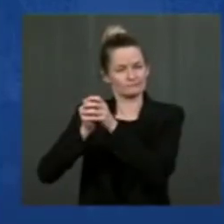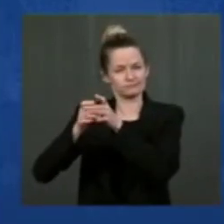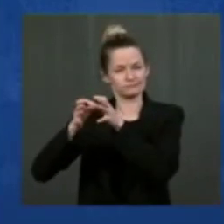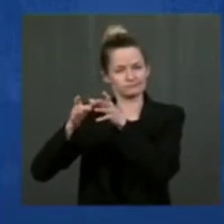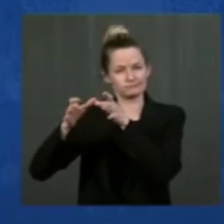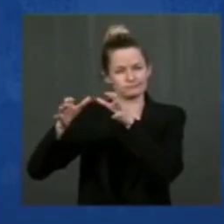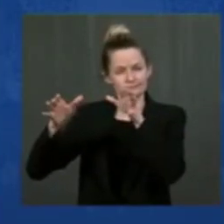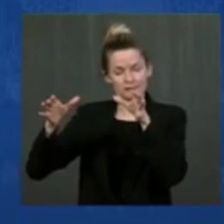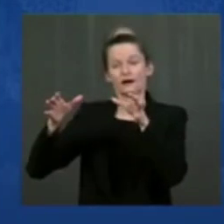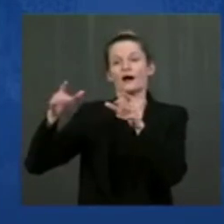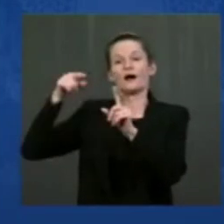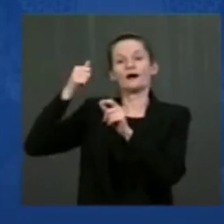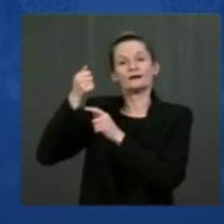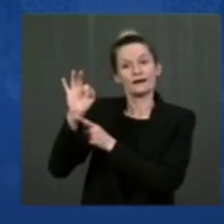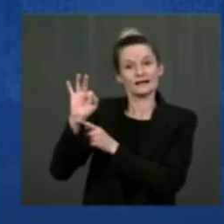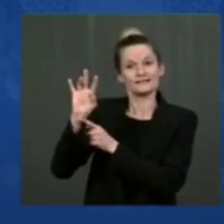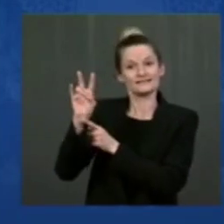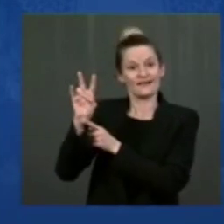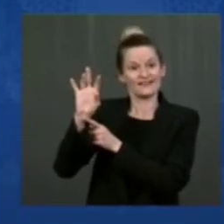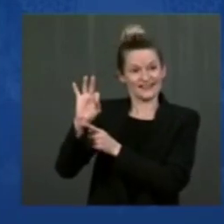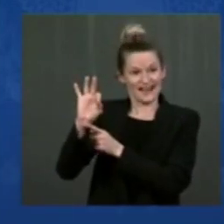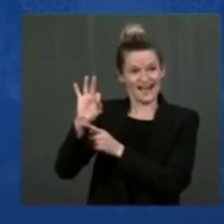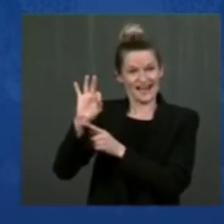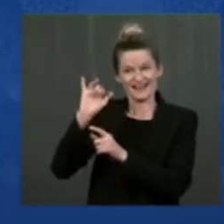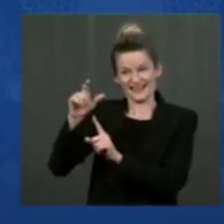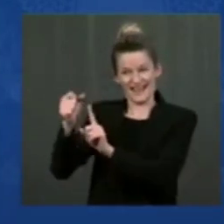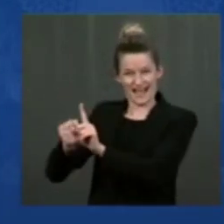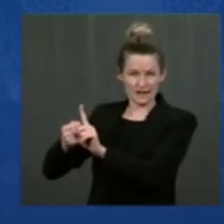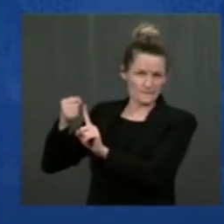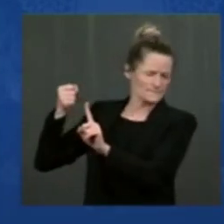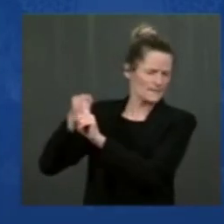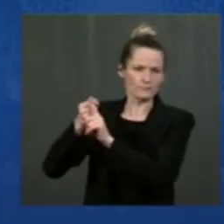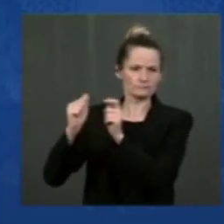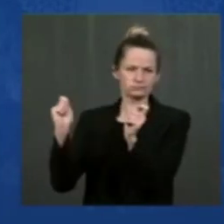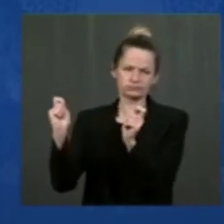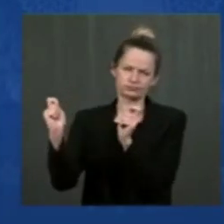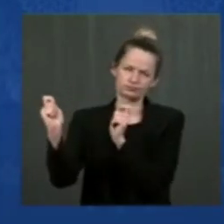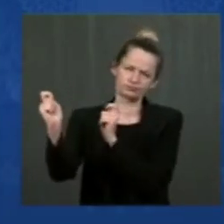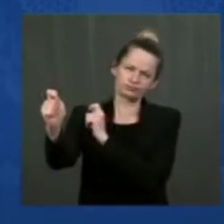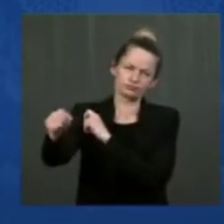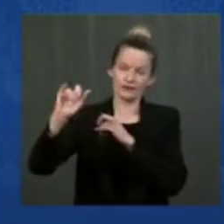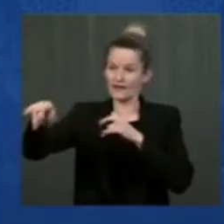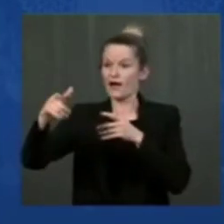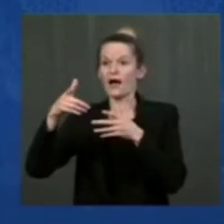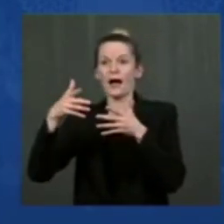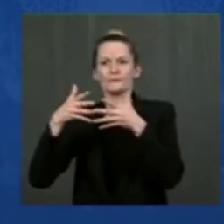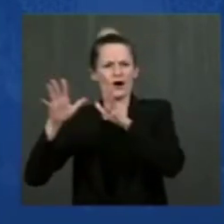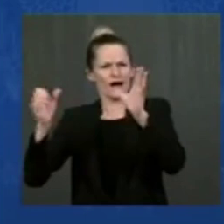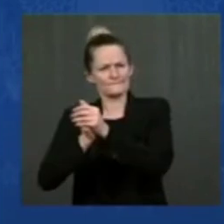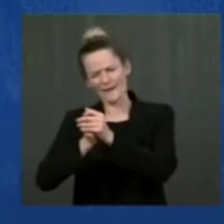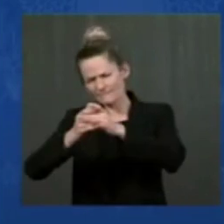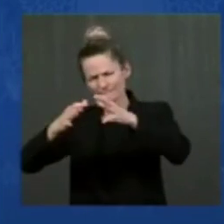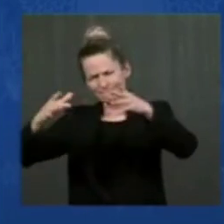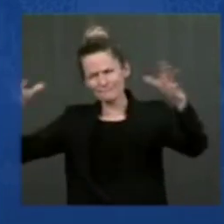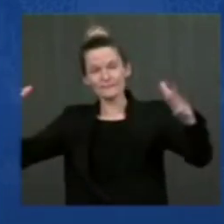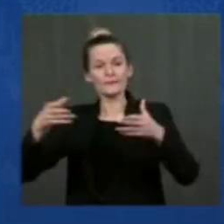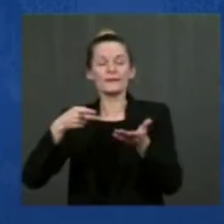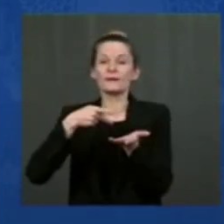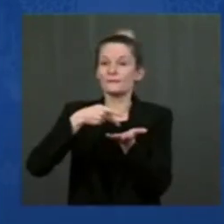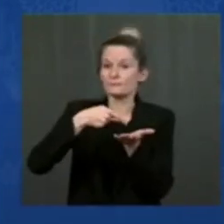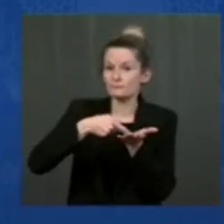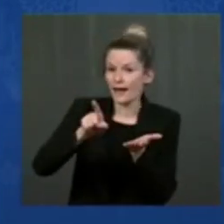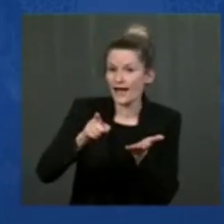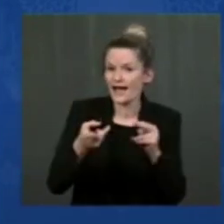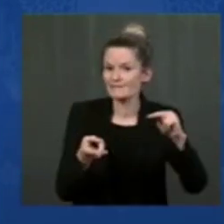4 times faster than pay since 1979. That means the workers have been given much more to